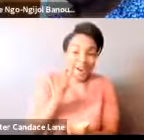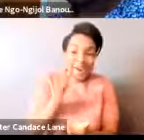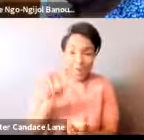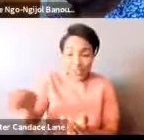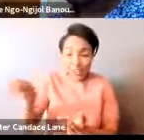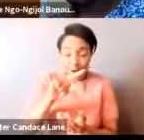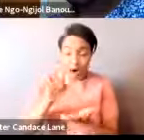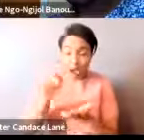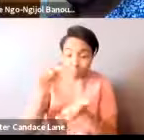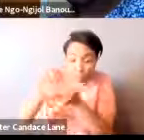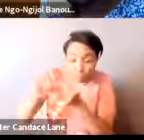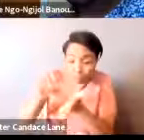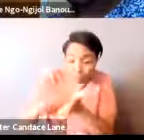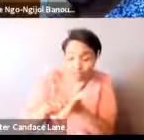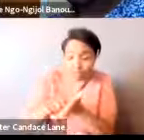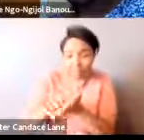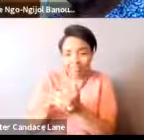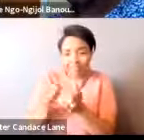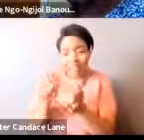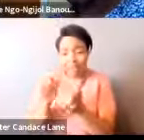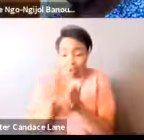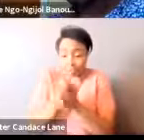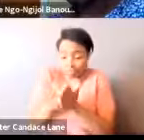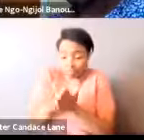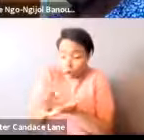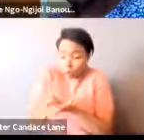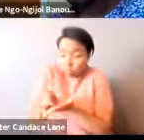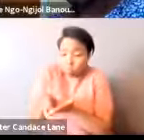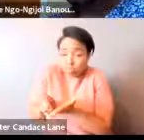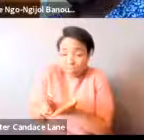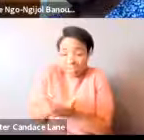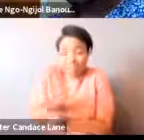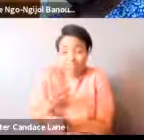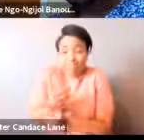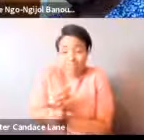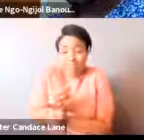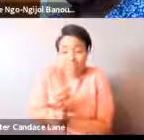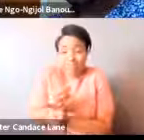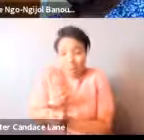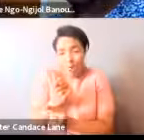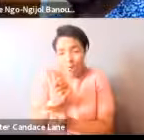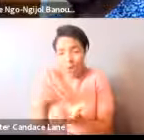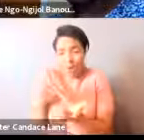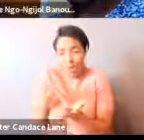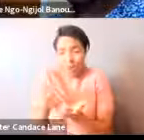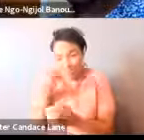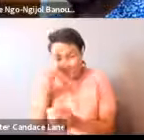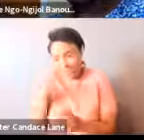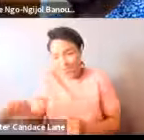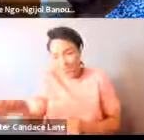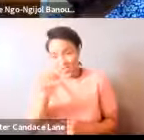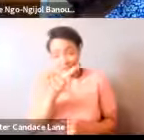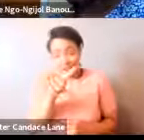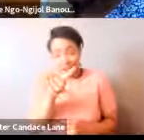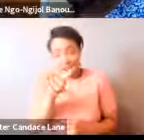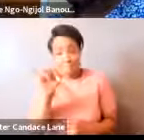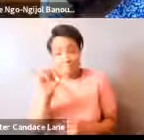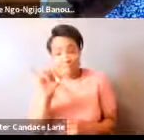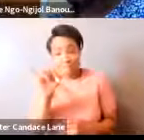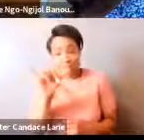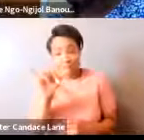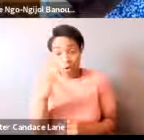marble composition notebooks. And I'd like to dedicate my reading to our ancestors,